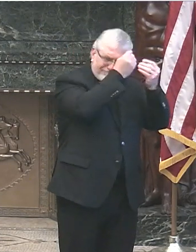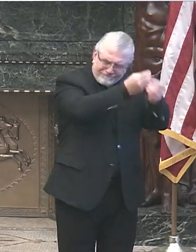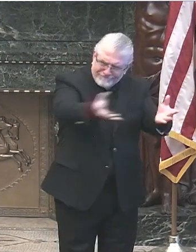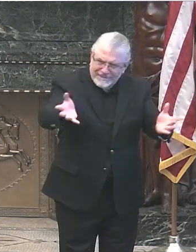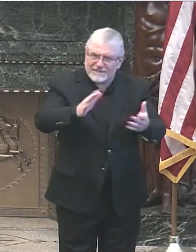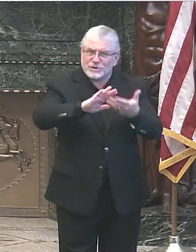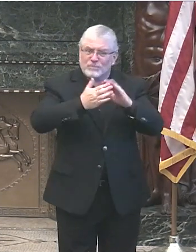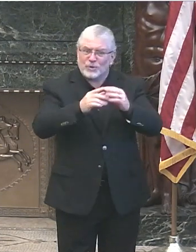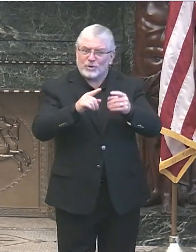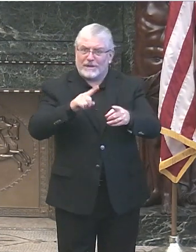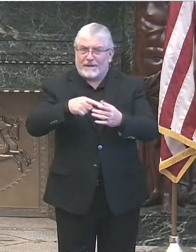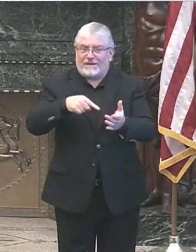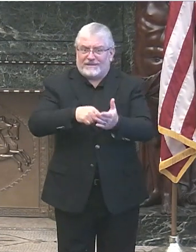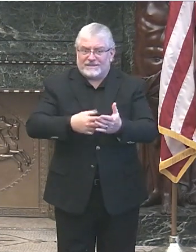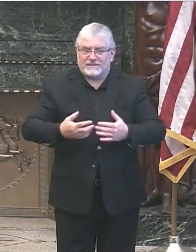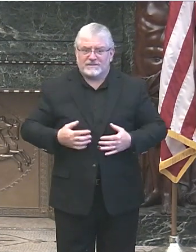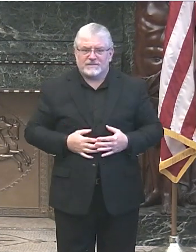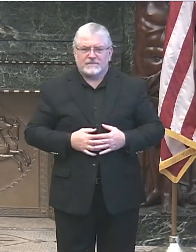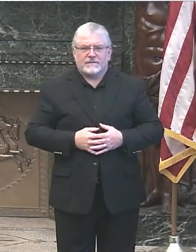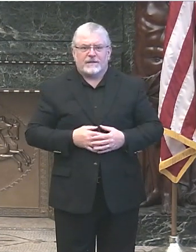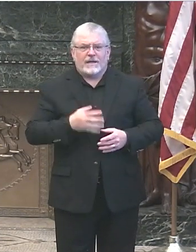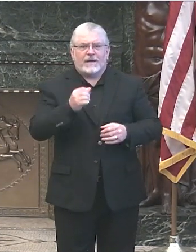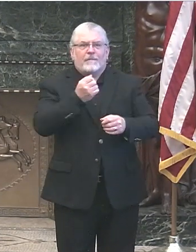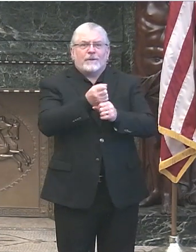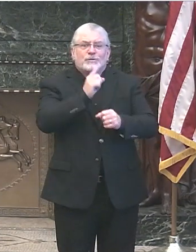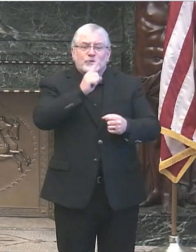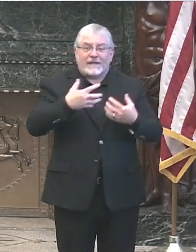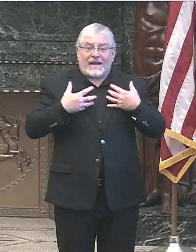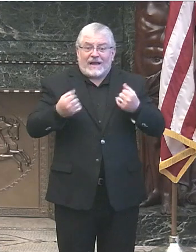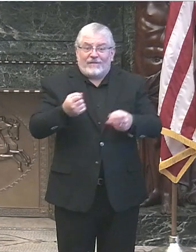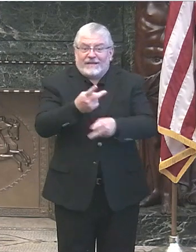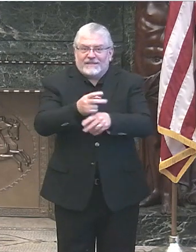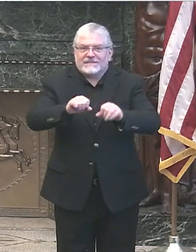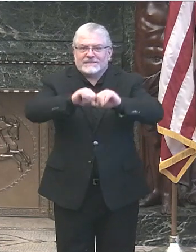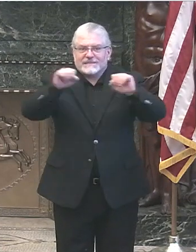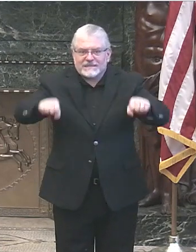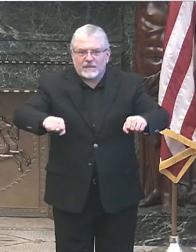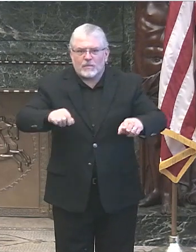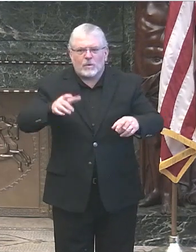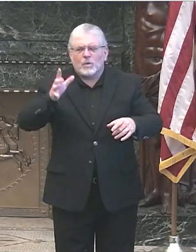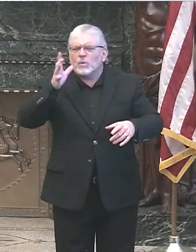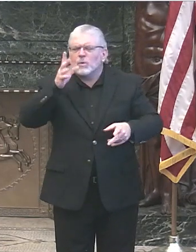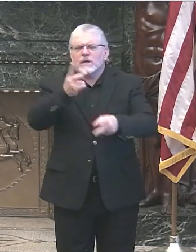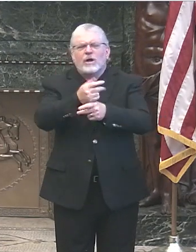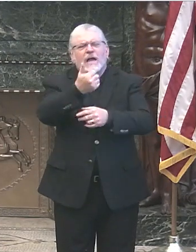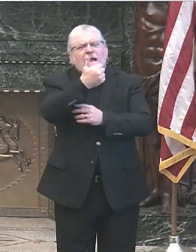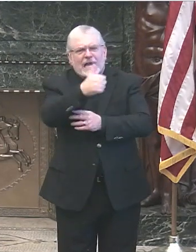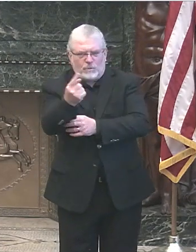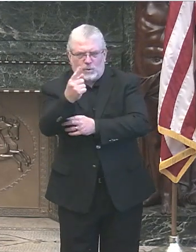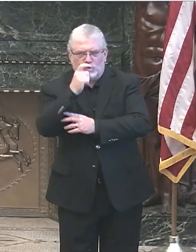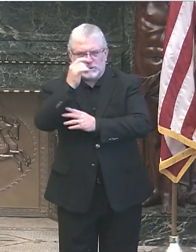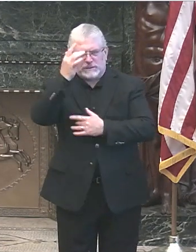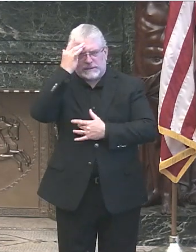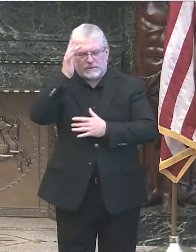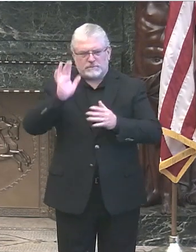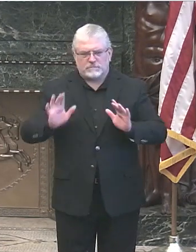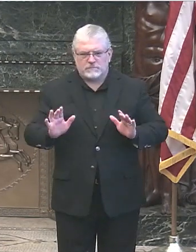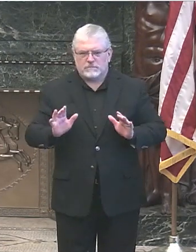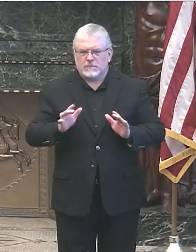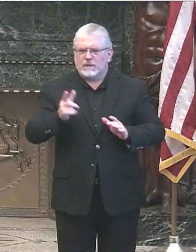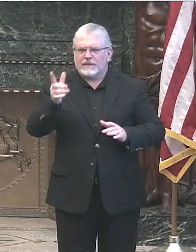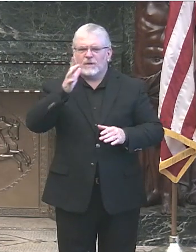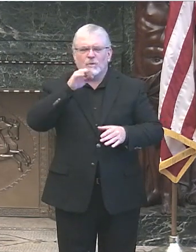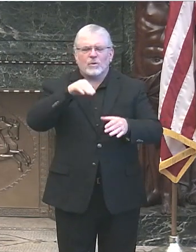system can take care of anybody who is sick. Right now, the healthcare system absolutely can do that. People can go into any hospital emergency room in the city and they